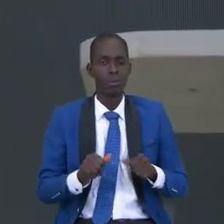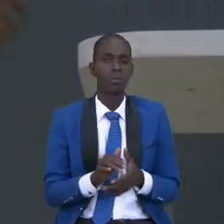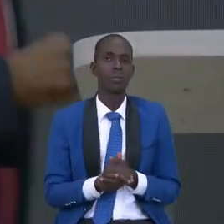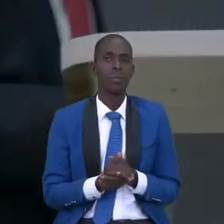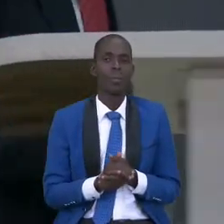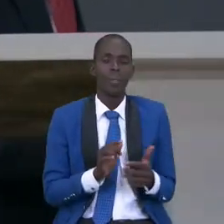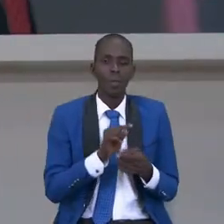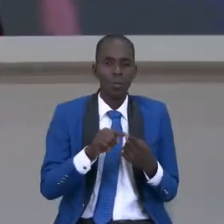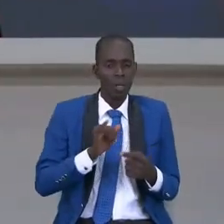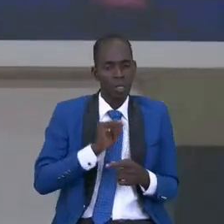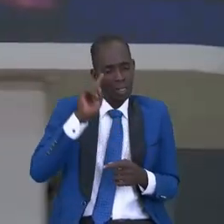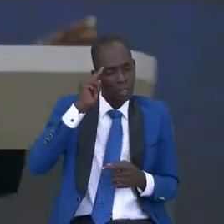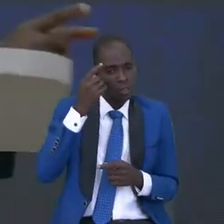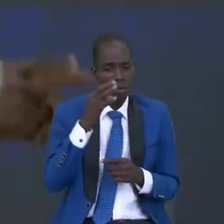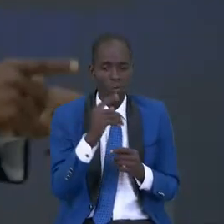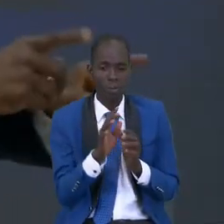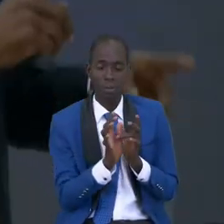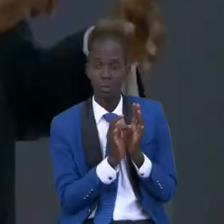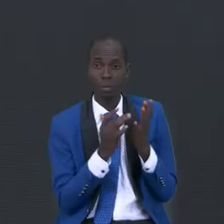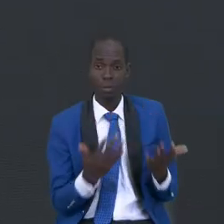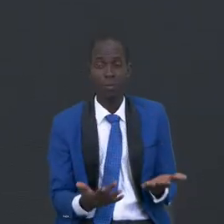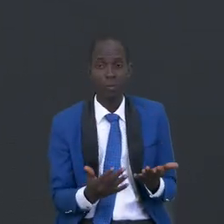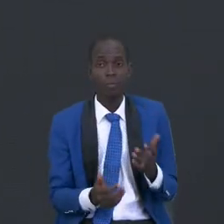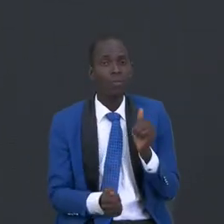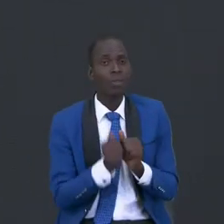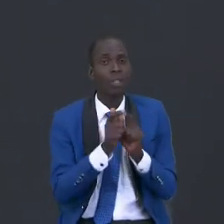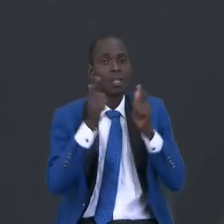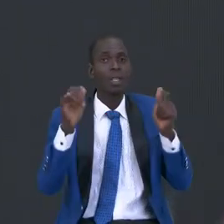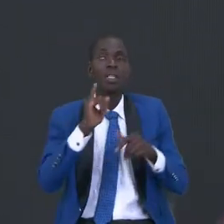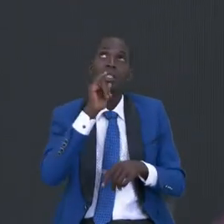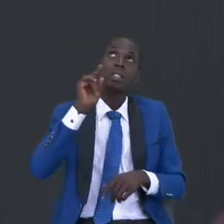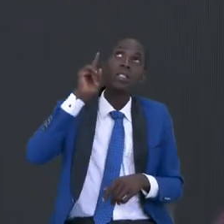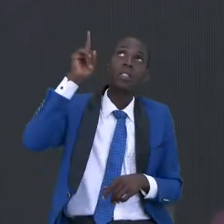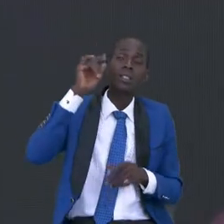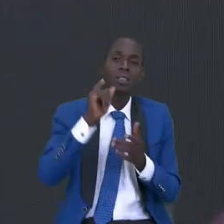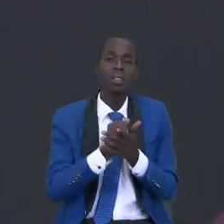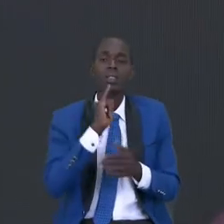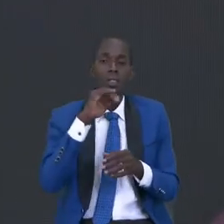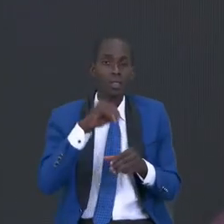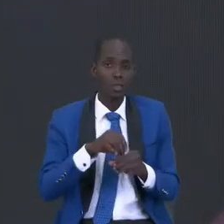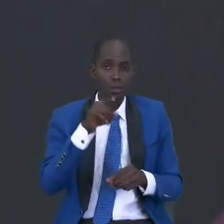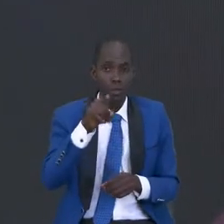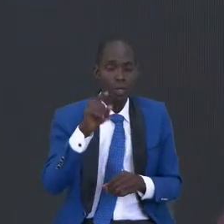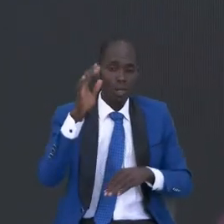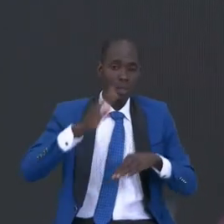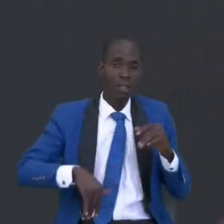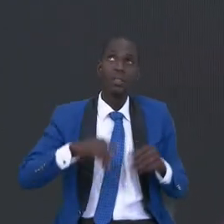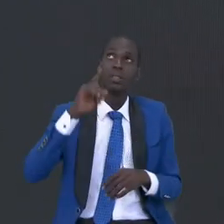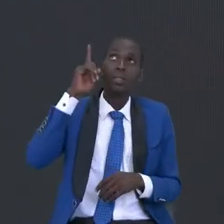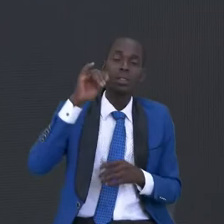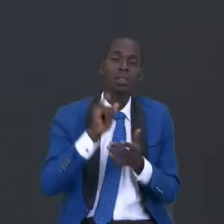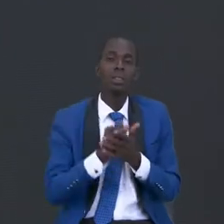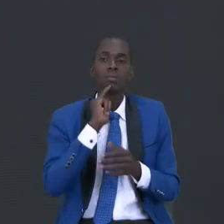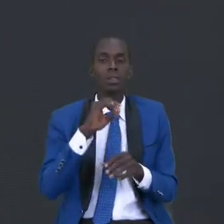I think about the Scriptures, greater is he that is in you than he that is in